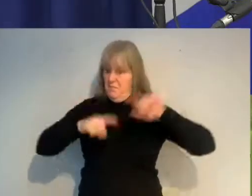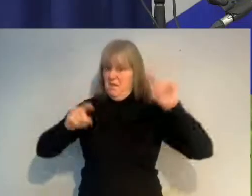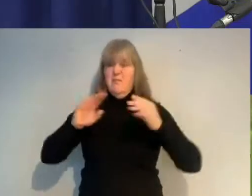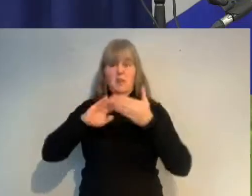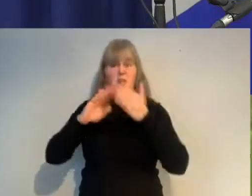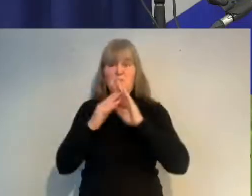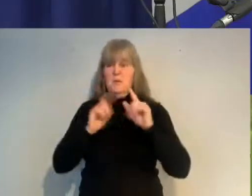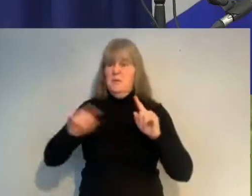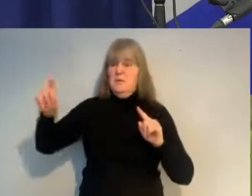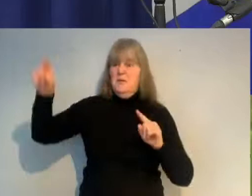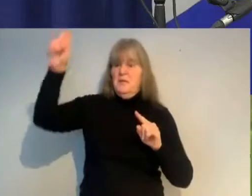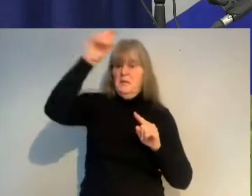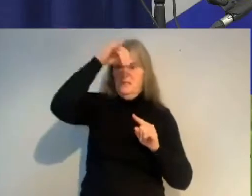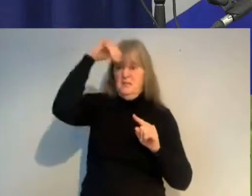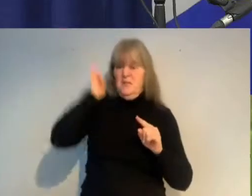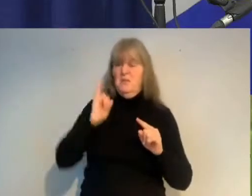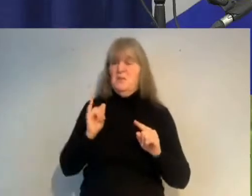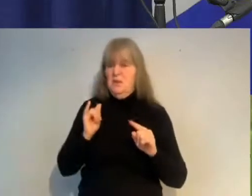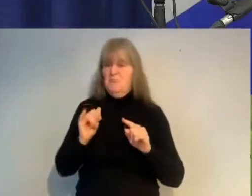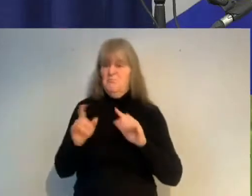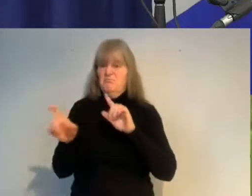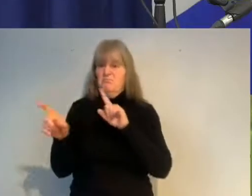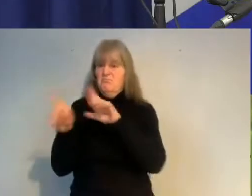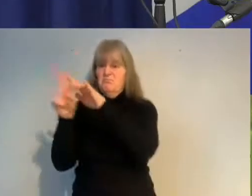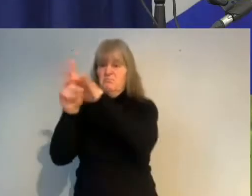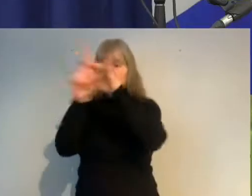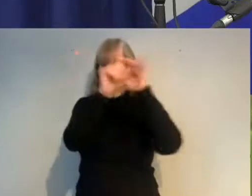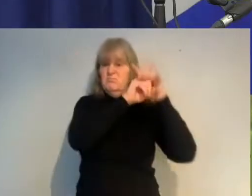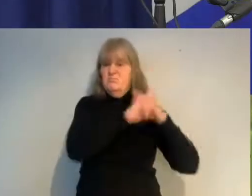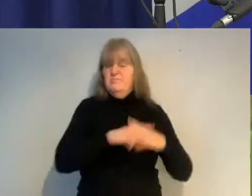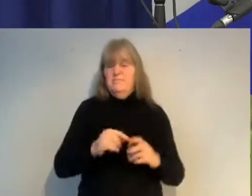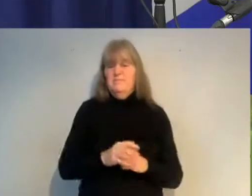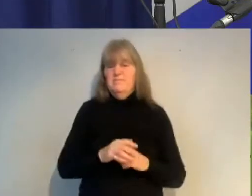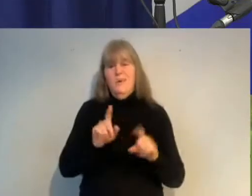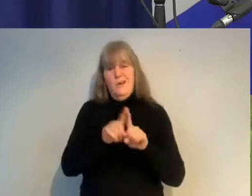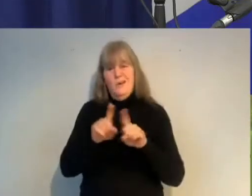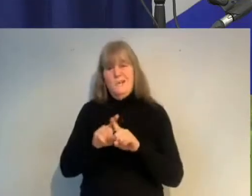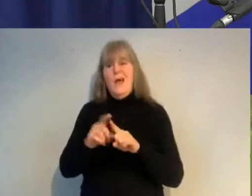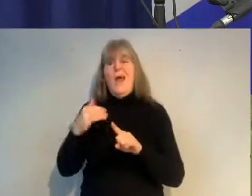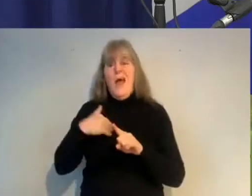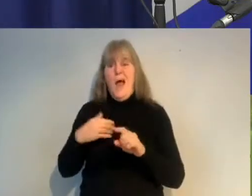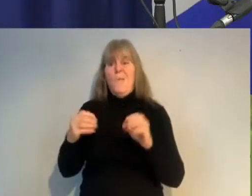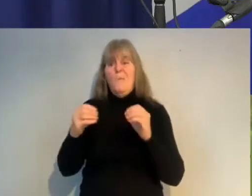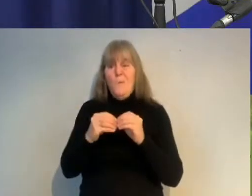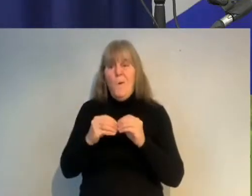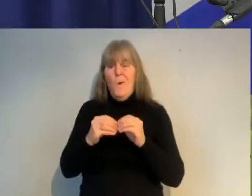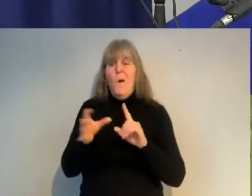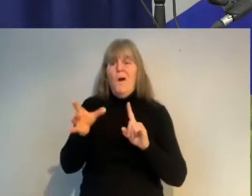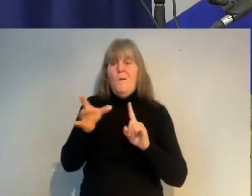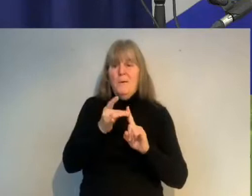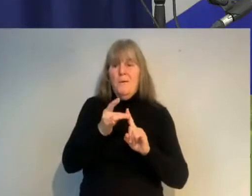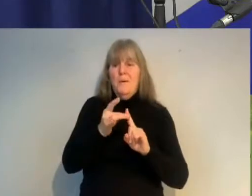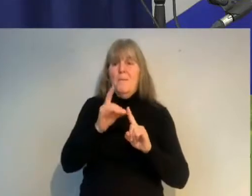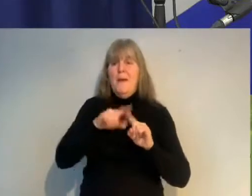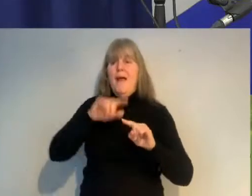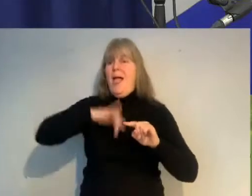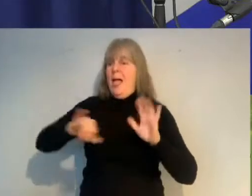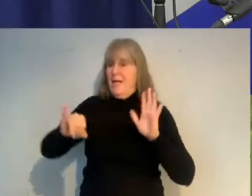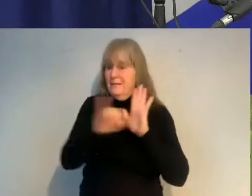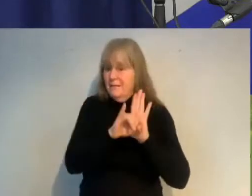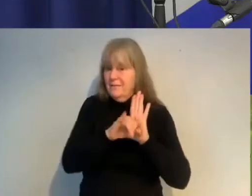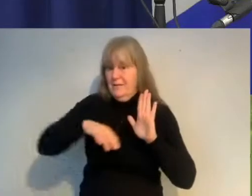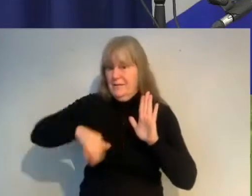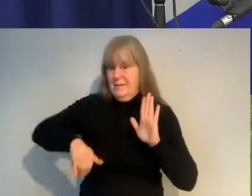territory. We also know that there are many more cases that have not been diagnosed. So our case